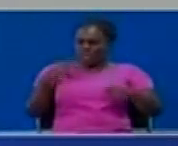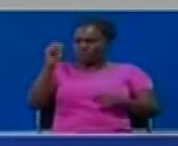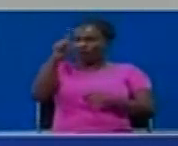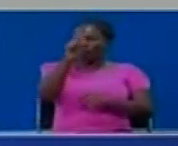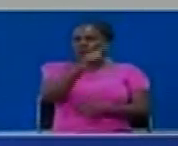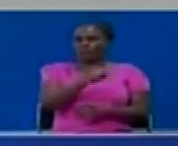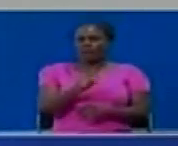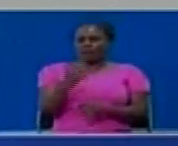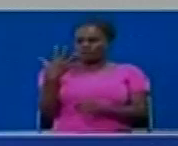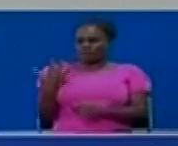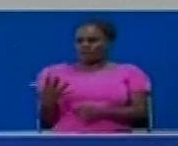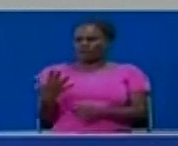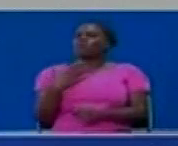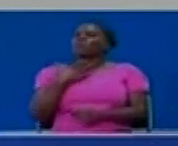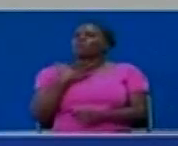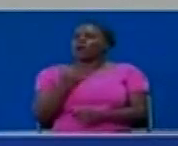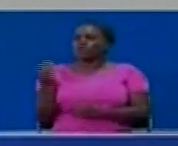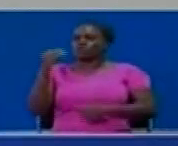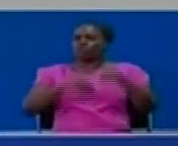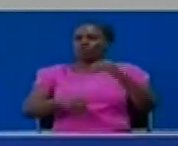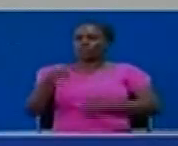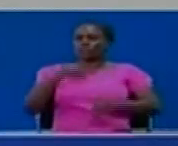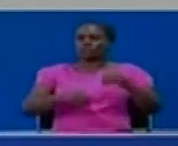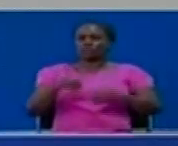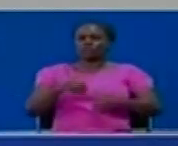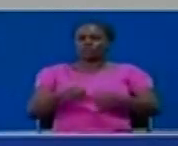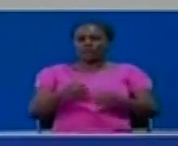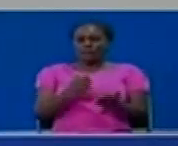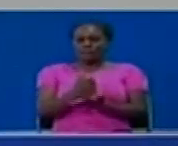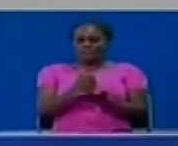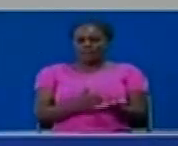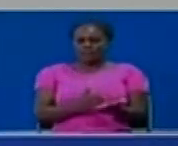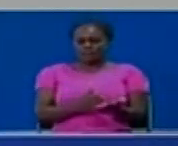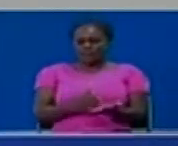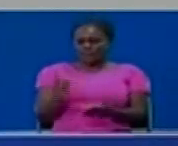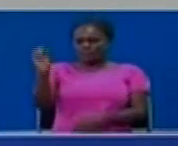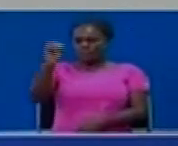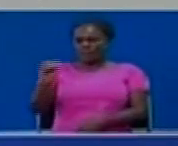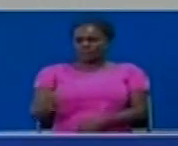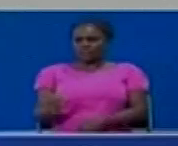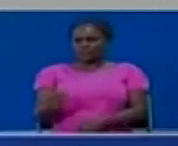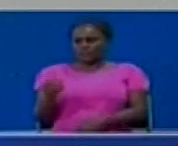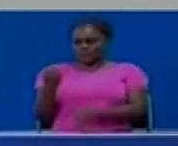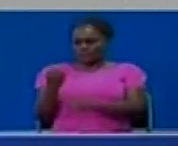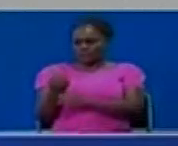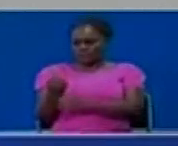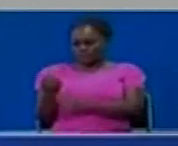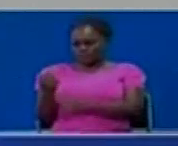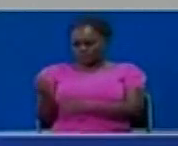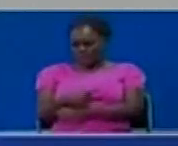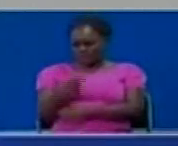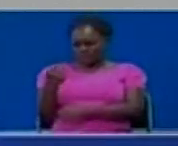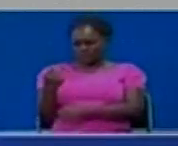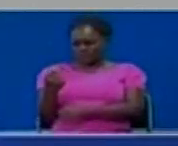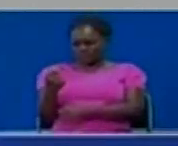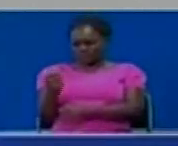received, we would like to contribute a certain percentage of our December and January revenue